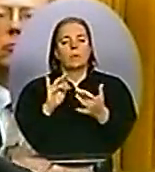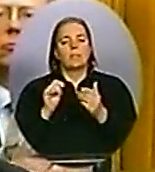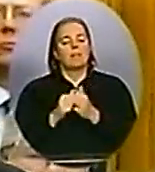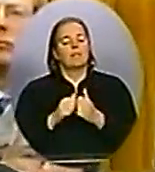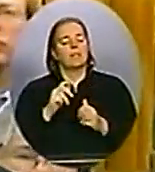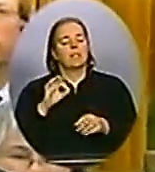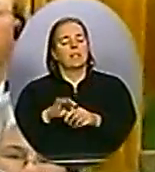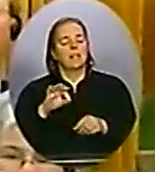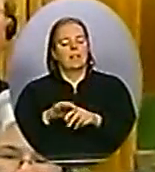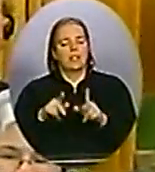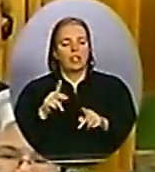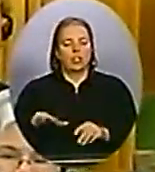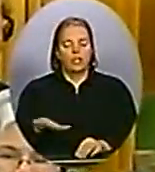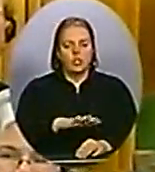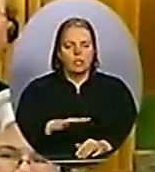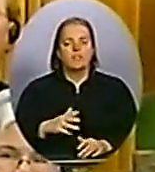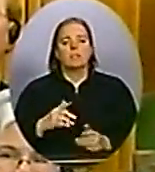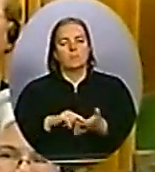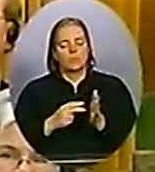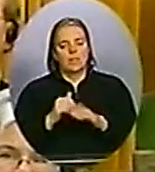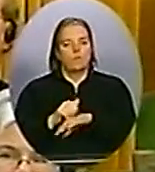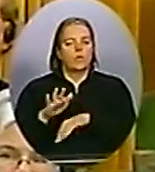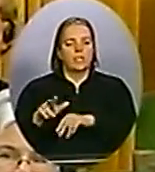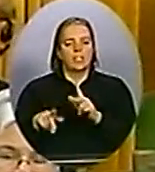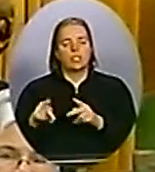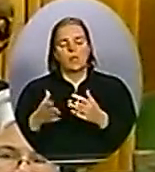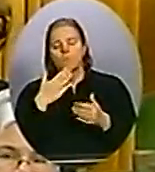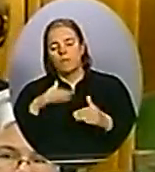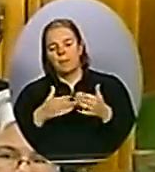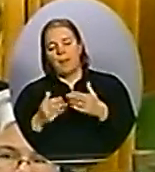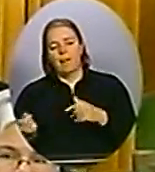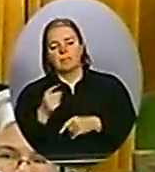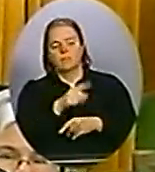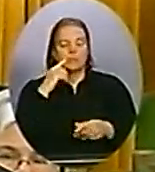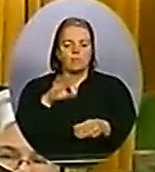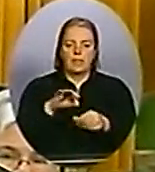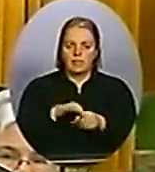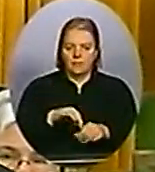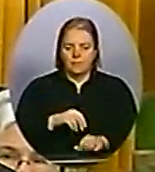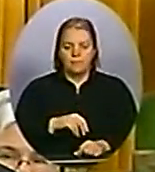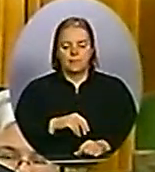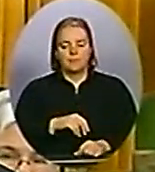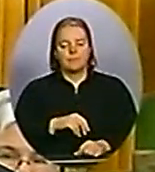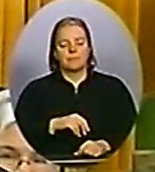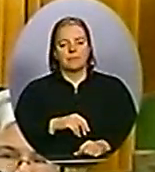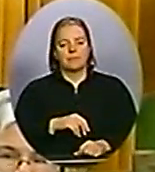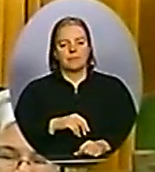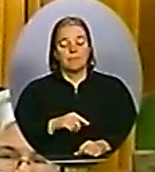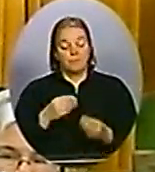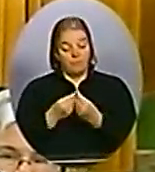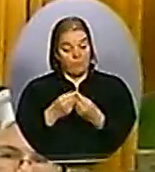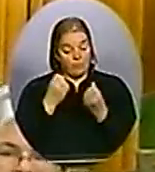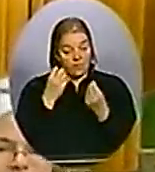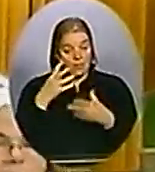people to the wrong polling locations. Are we really to believe that this goldmine of information just vamoosed, disappeared? Why the